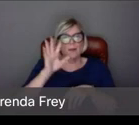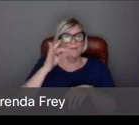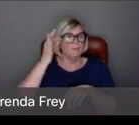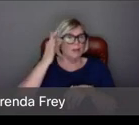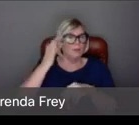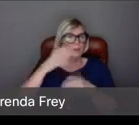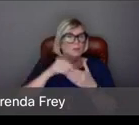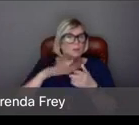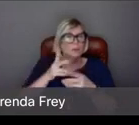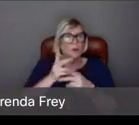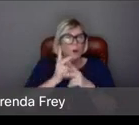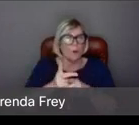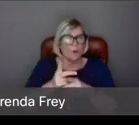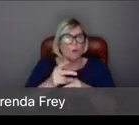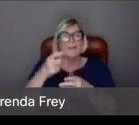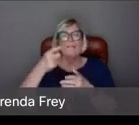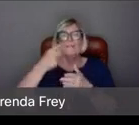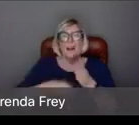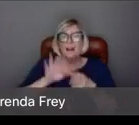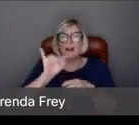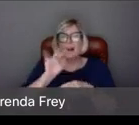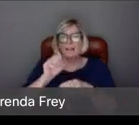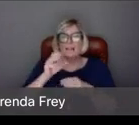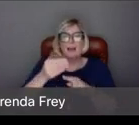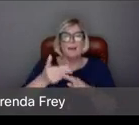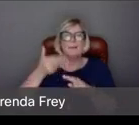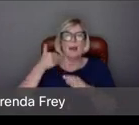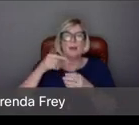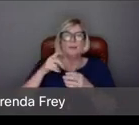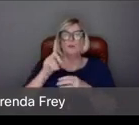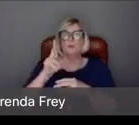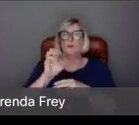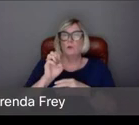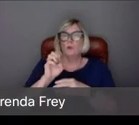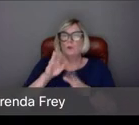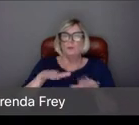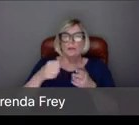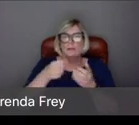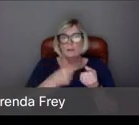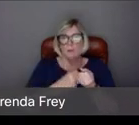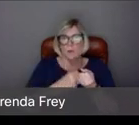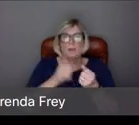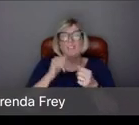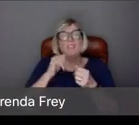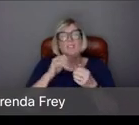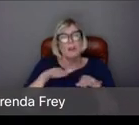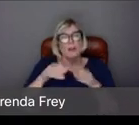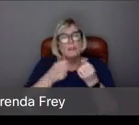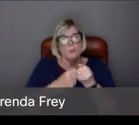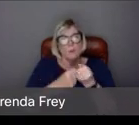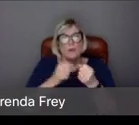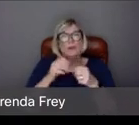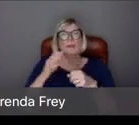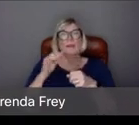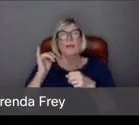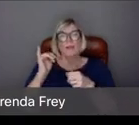loans, most types of fines, and then past due child support. For the child support, that varies by state, and then taxes,